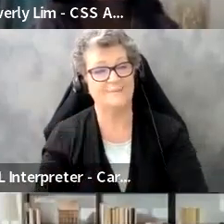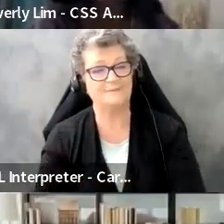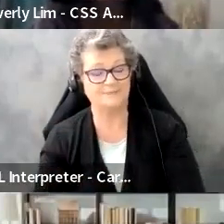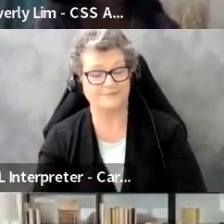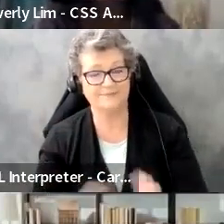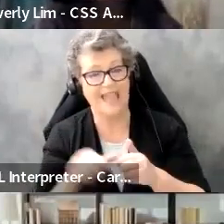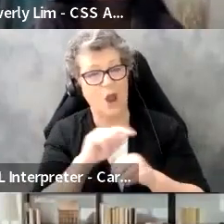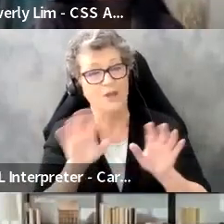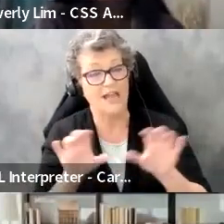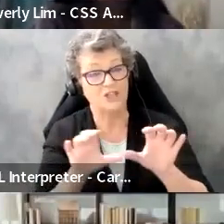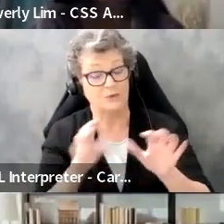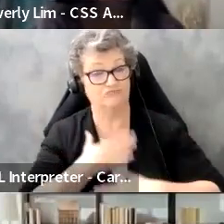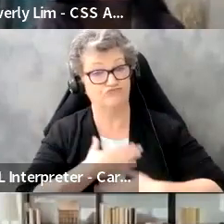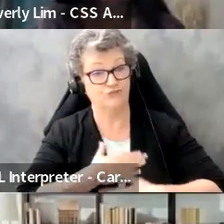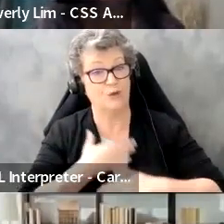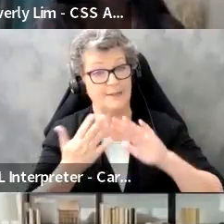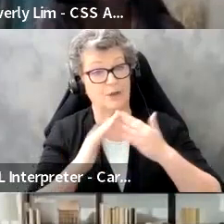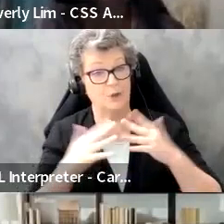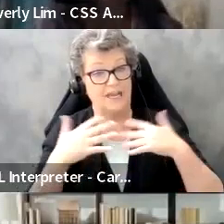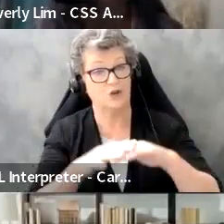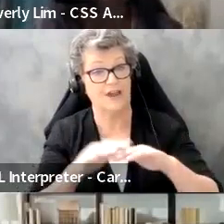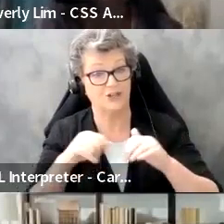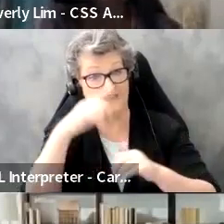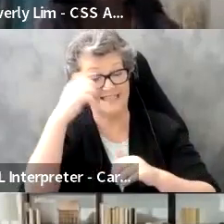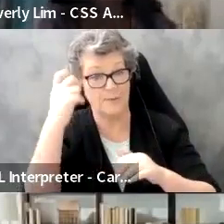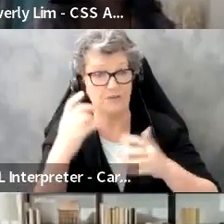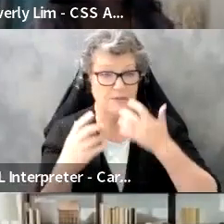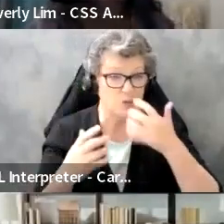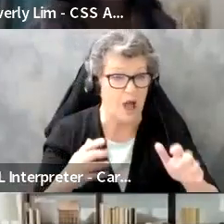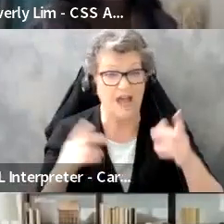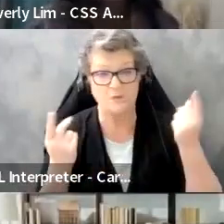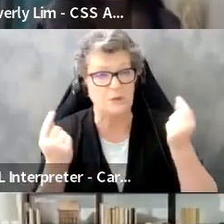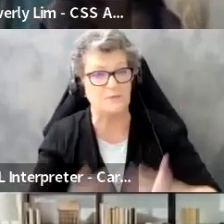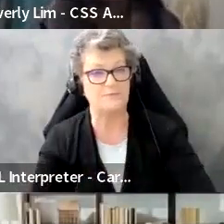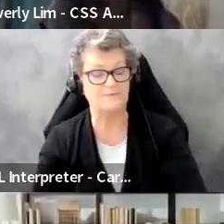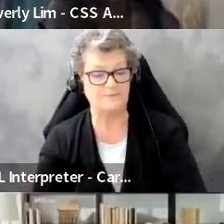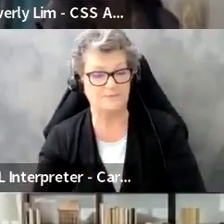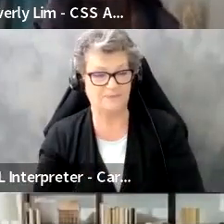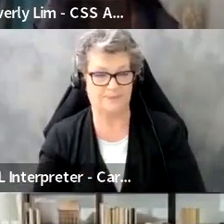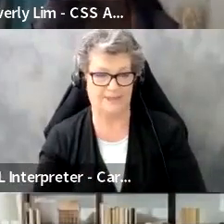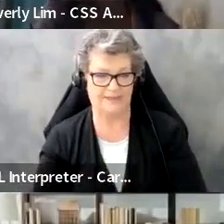How are you guys doing? Are you guys enjoying some community integration this summer? Has it been too hot? How are you guys doing?